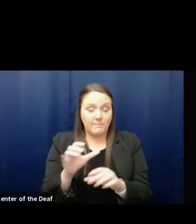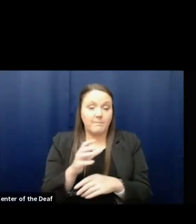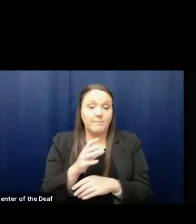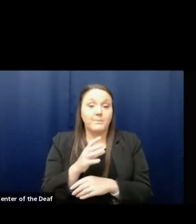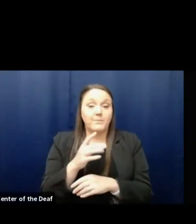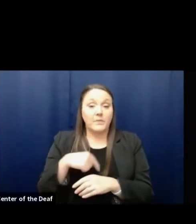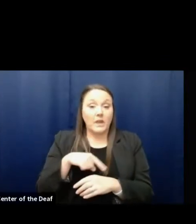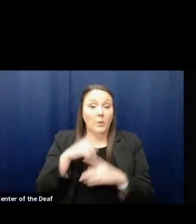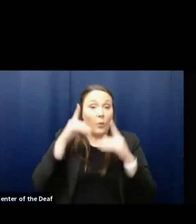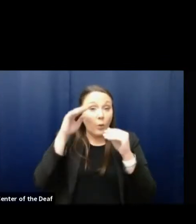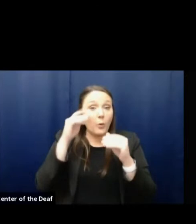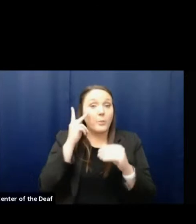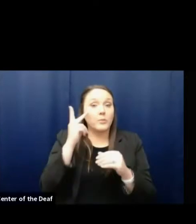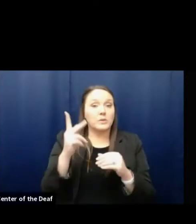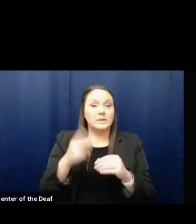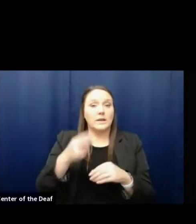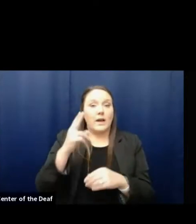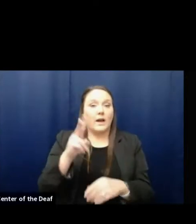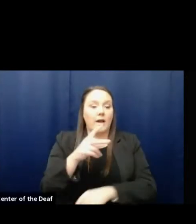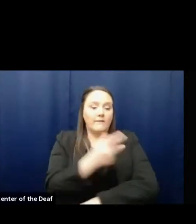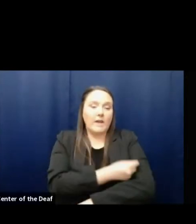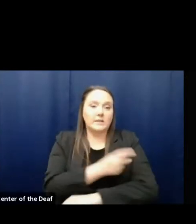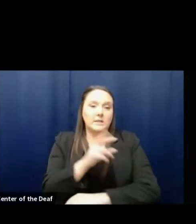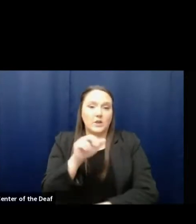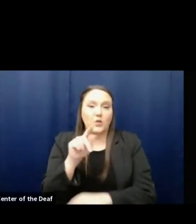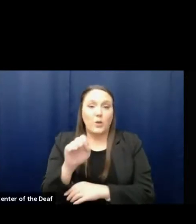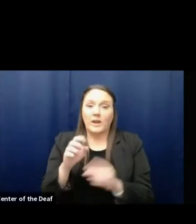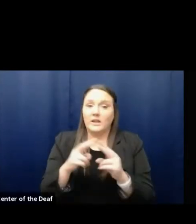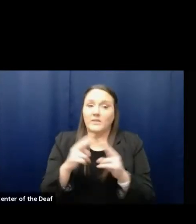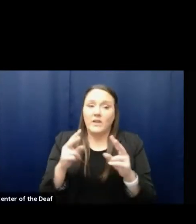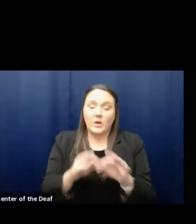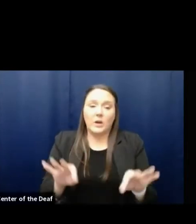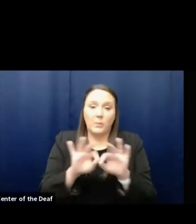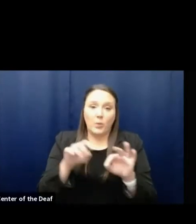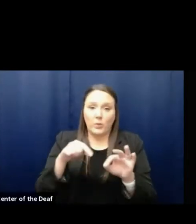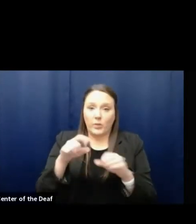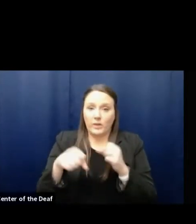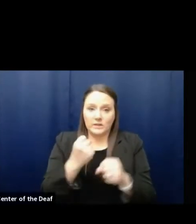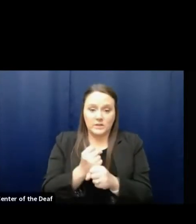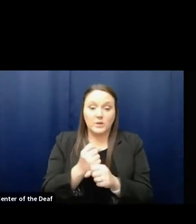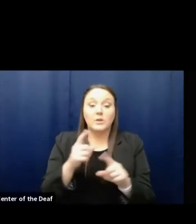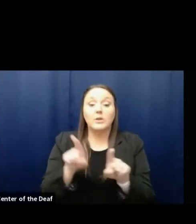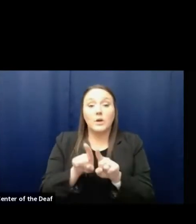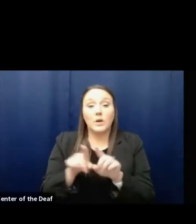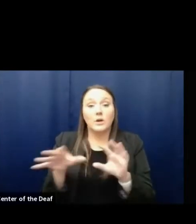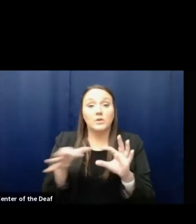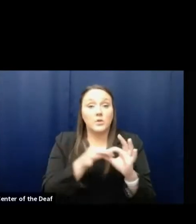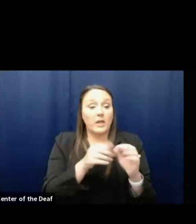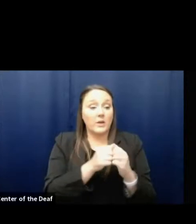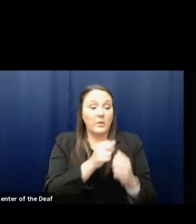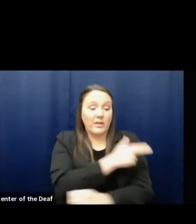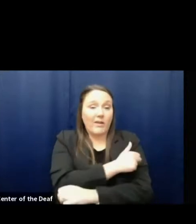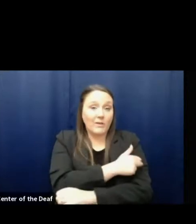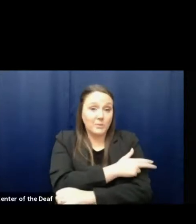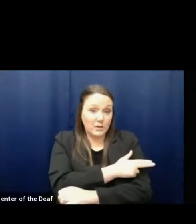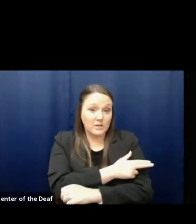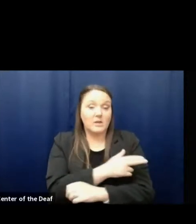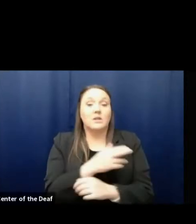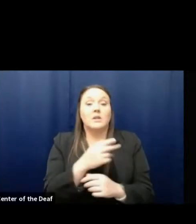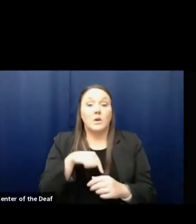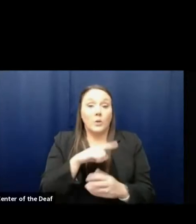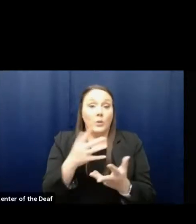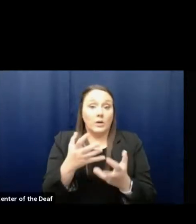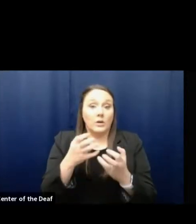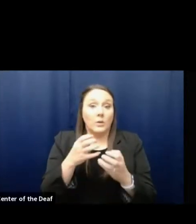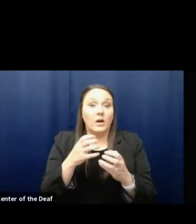see high vaccination rates. It's very important this year. We can also tie back to what we talked about with hospitalizations. We want